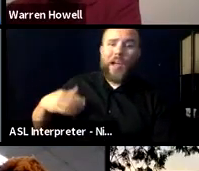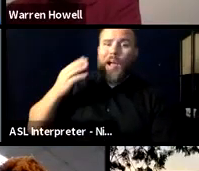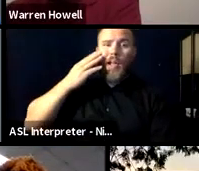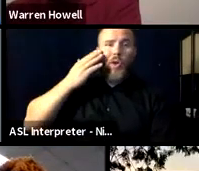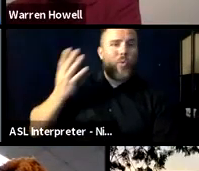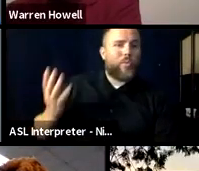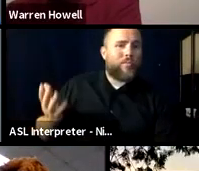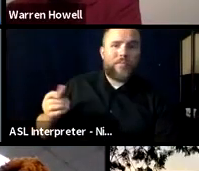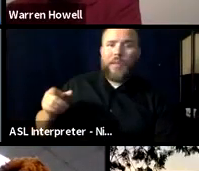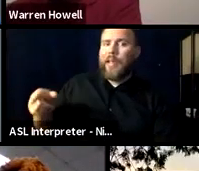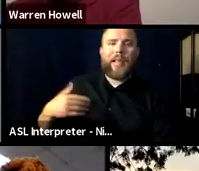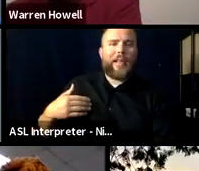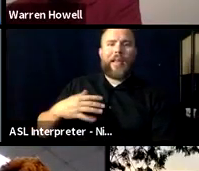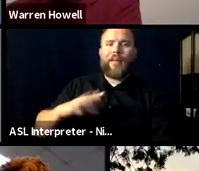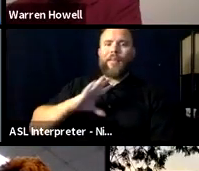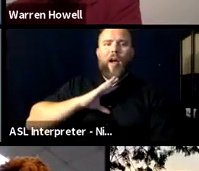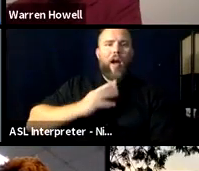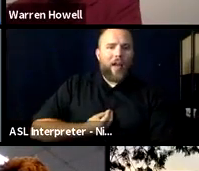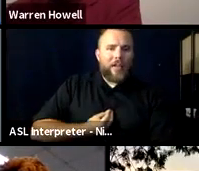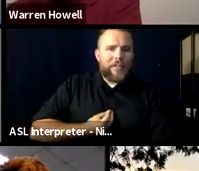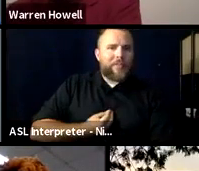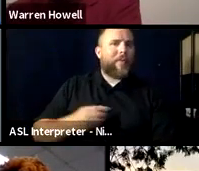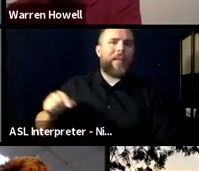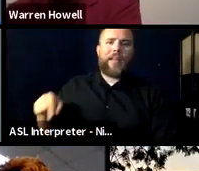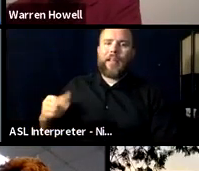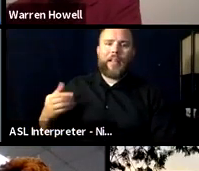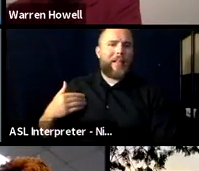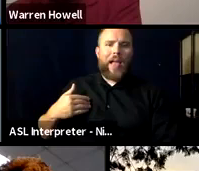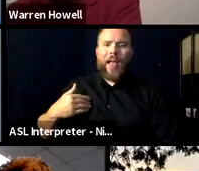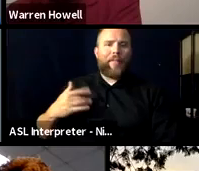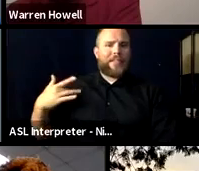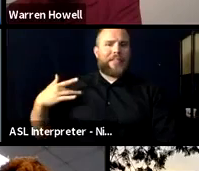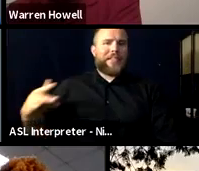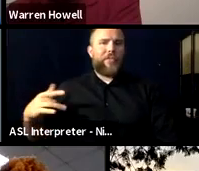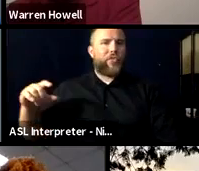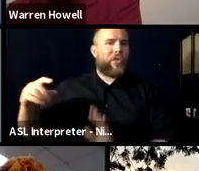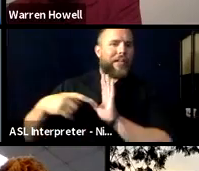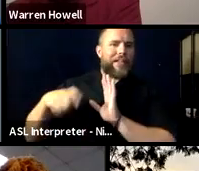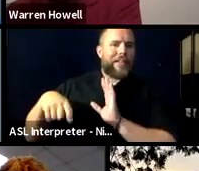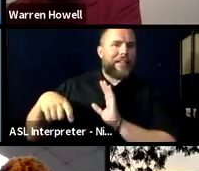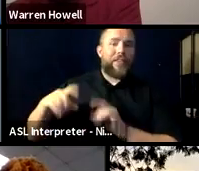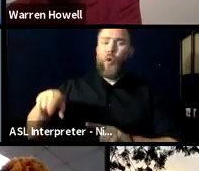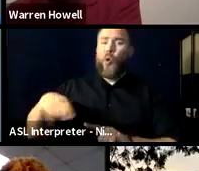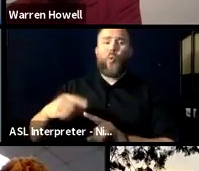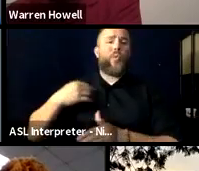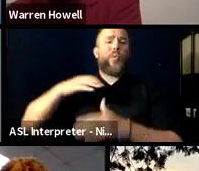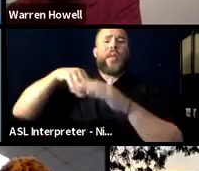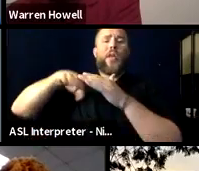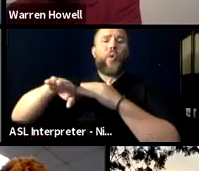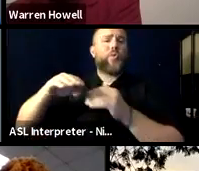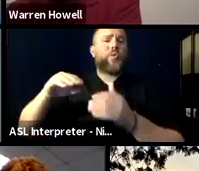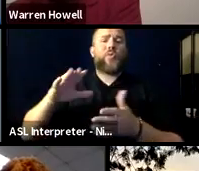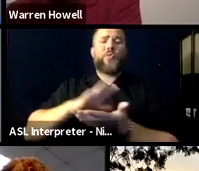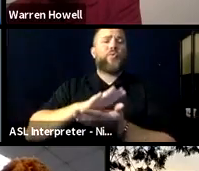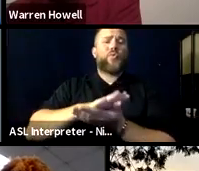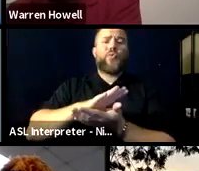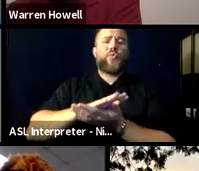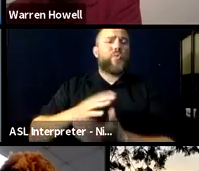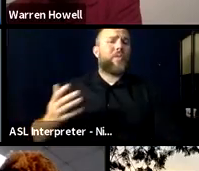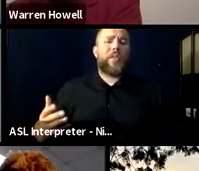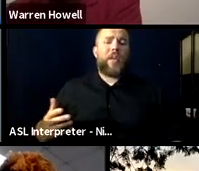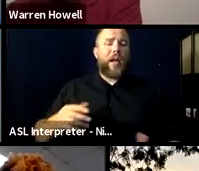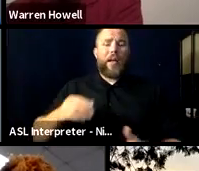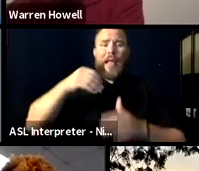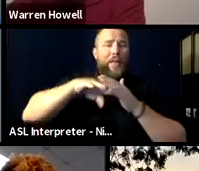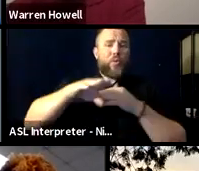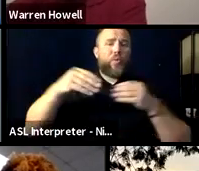has autism, he has sensory needs, and I can't even get him to wear a mask when we go to the grocery store because I have to go out to get food.